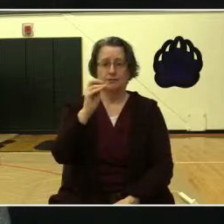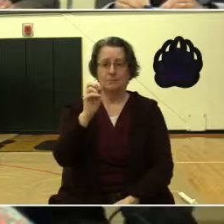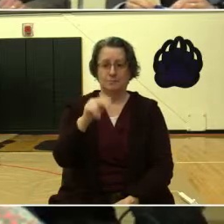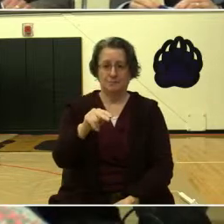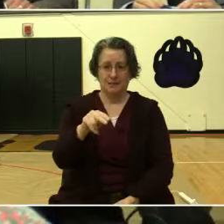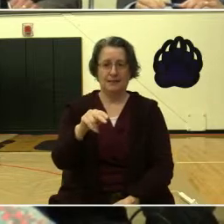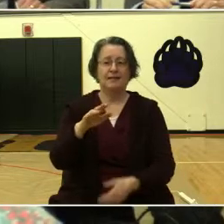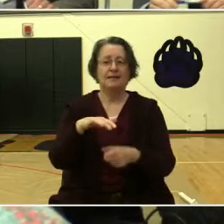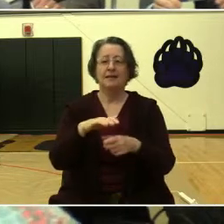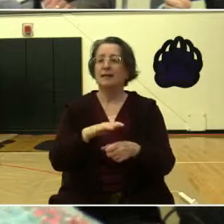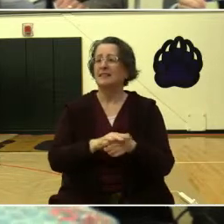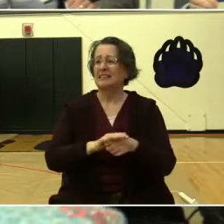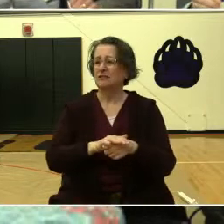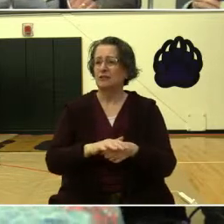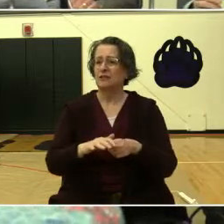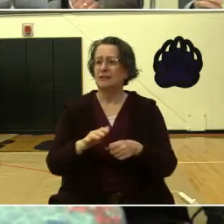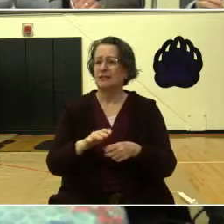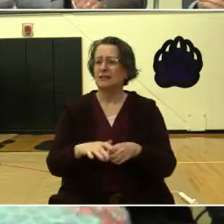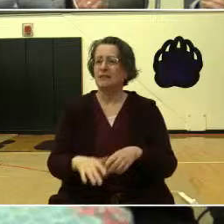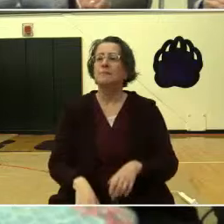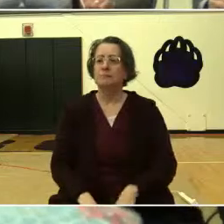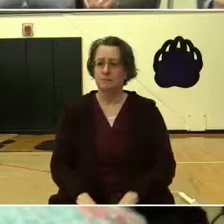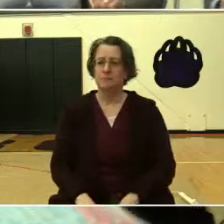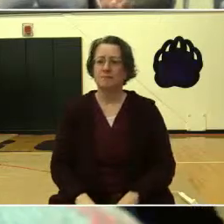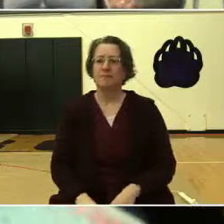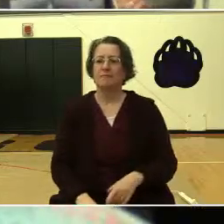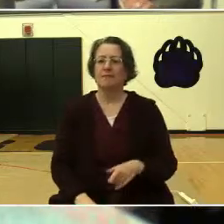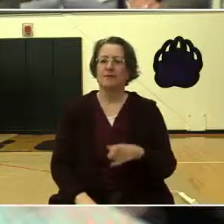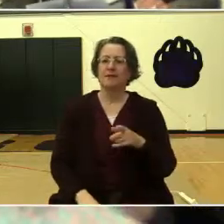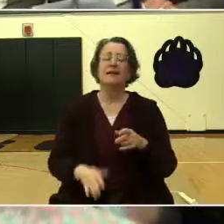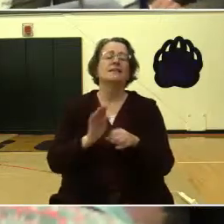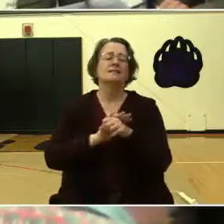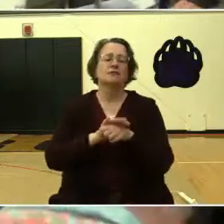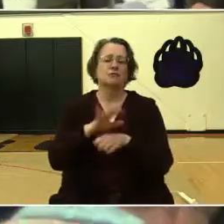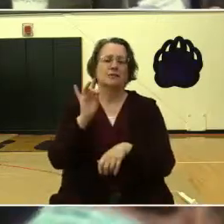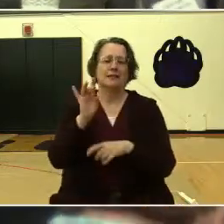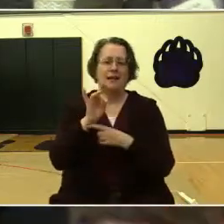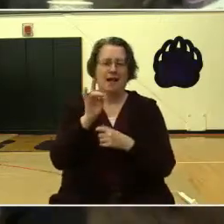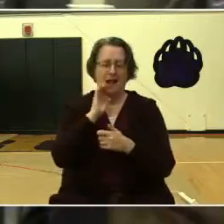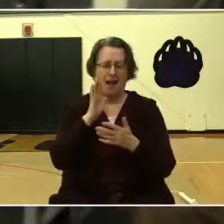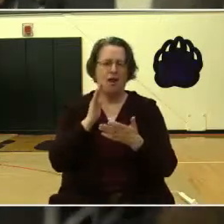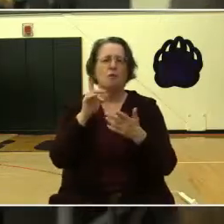8 I moveed that the town raise and appropriate the sum of